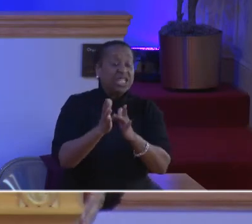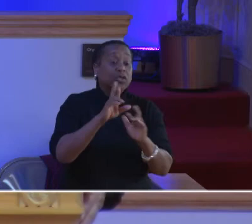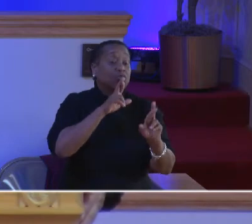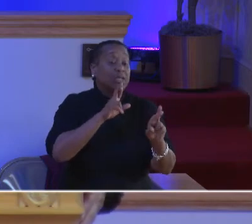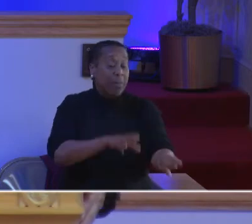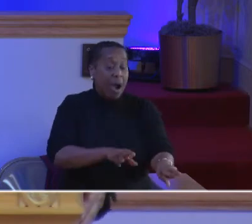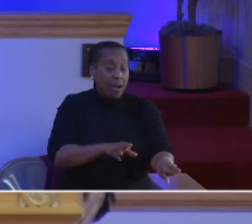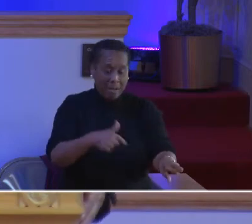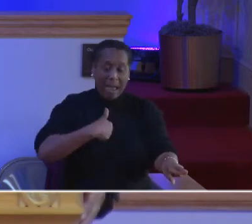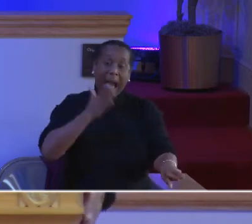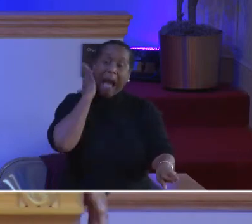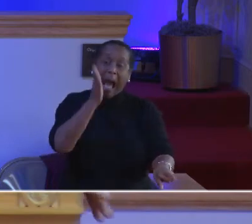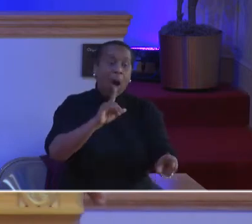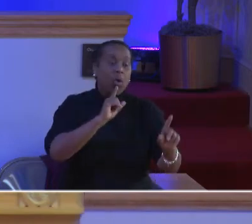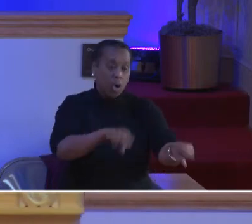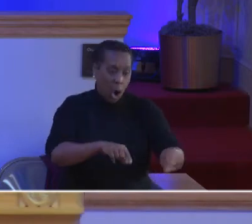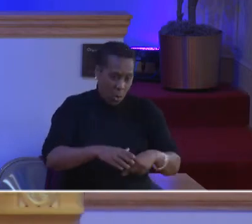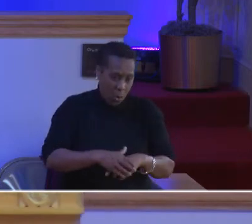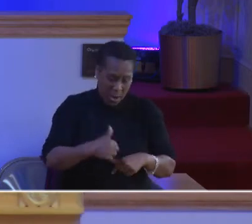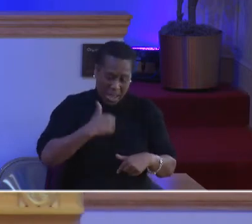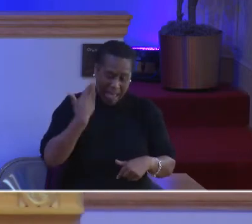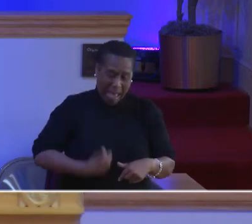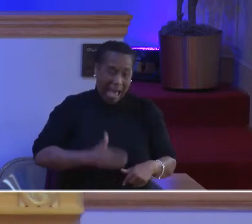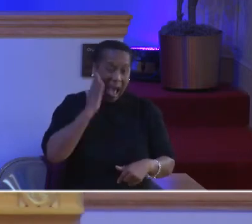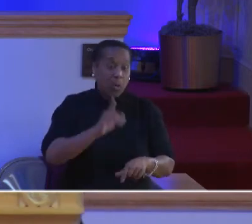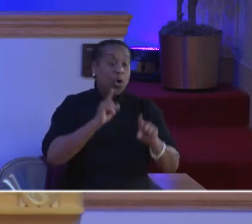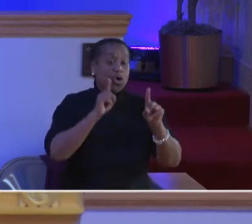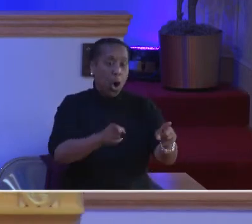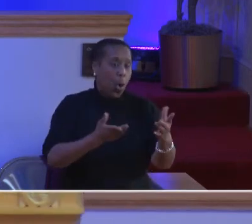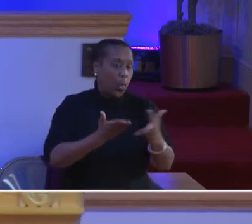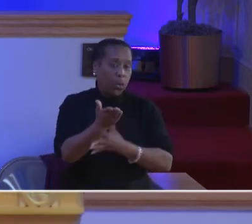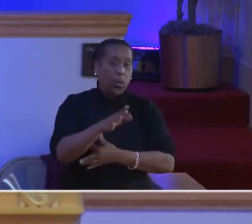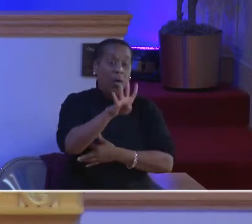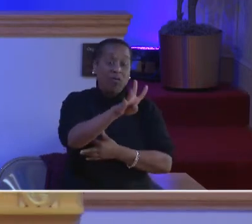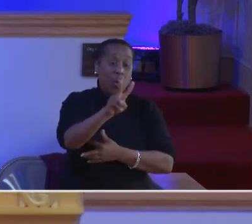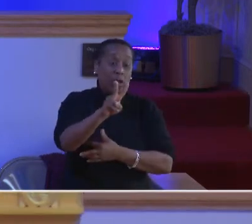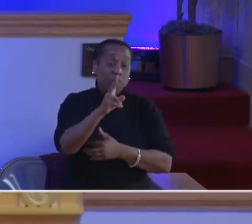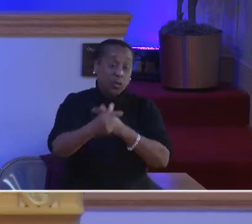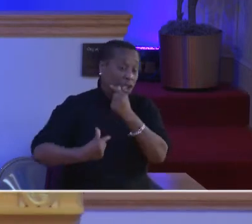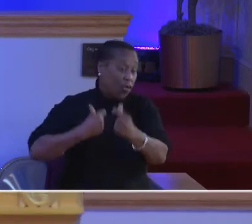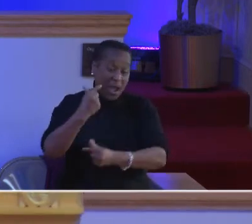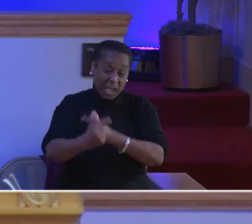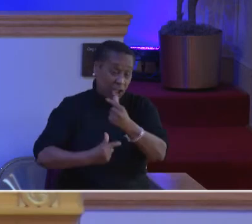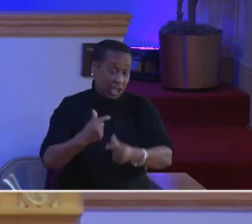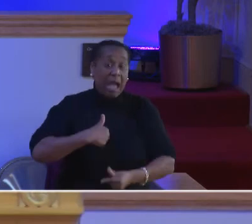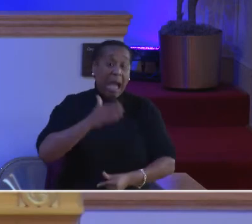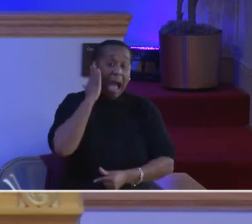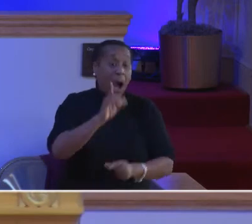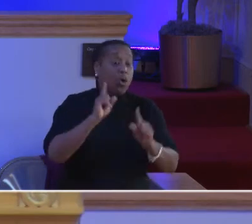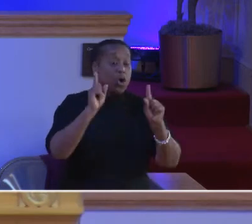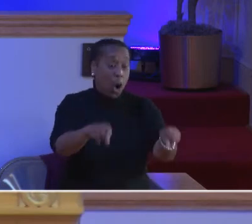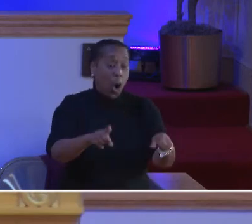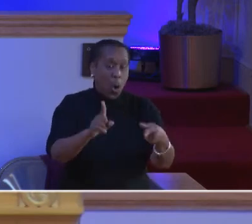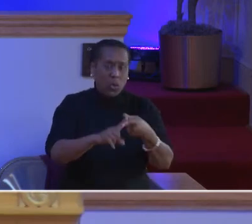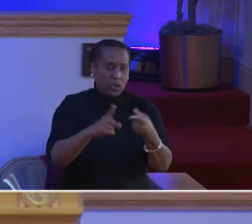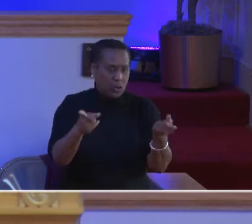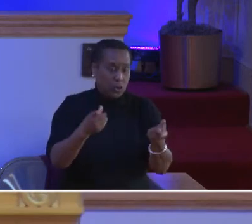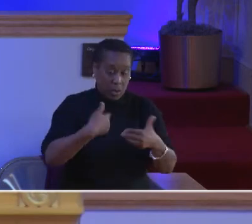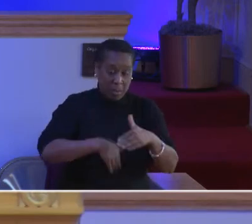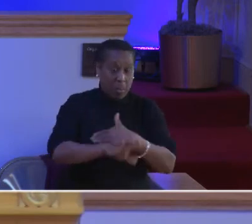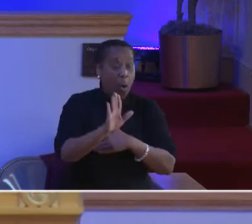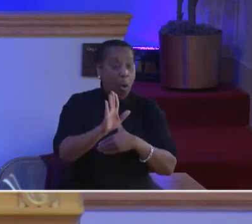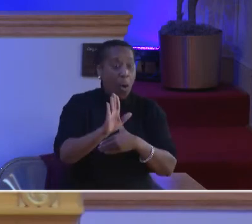responded, I'll go. I'll go through 40 and two generations. I'll go to be born in